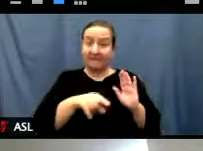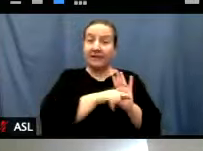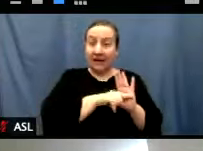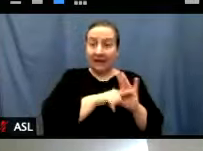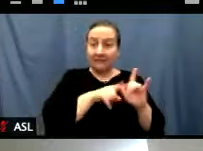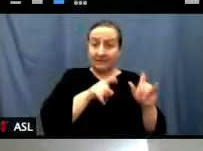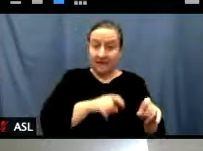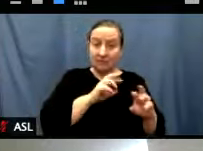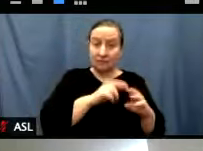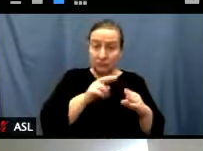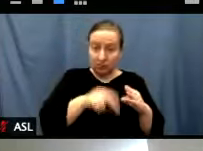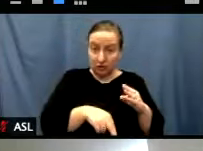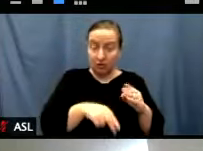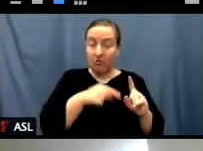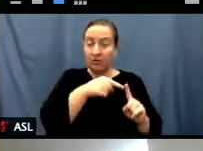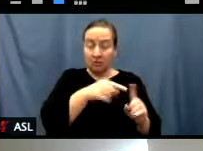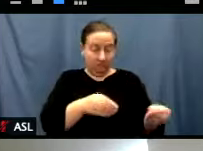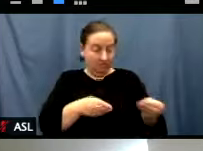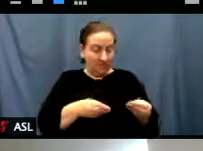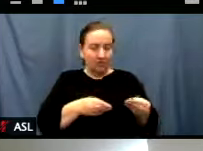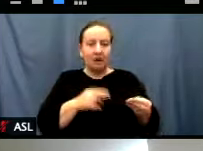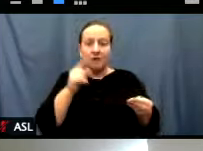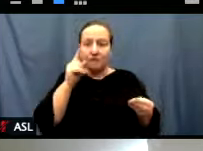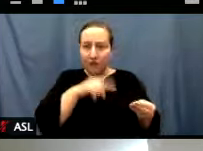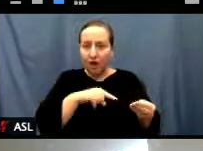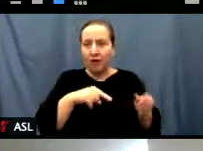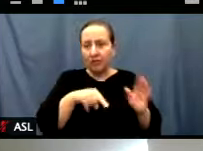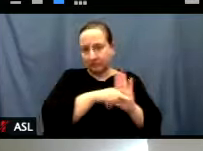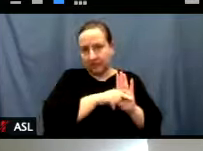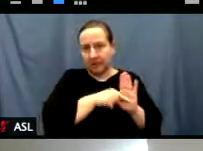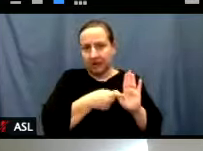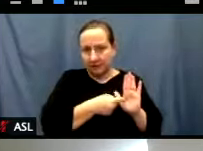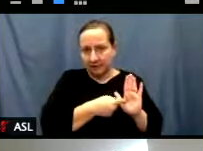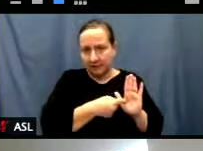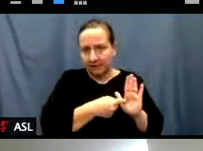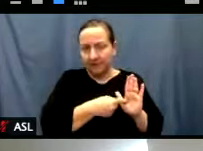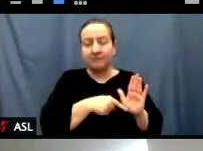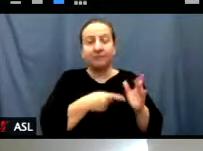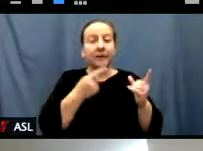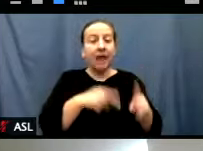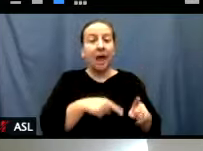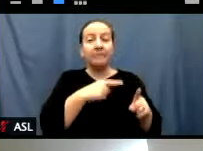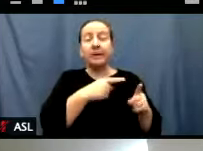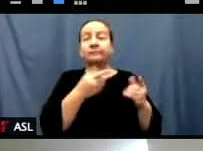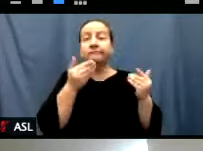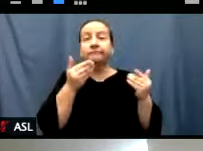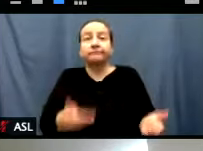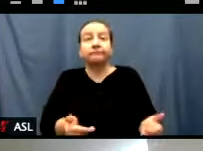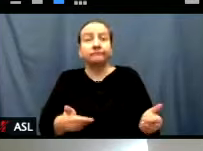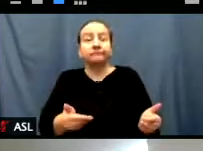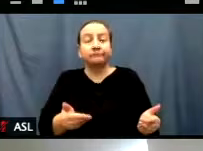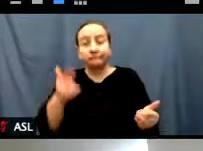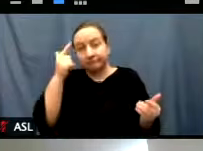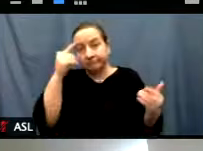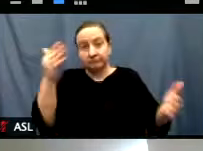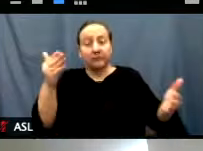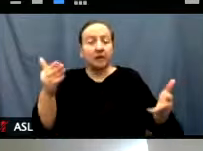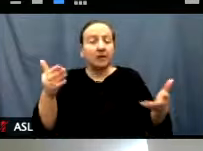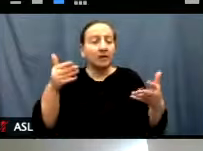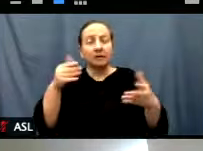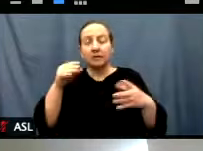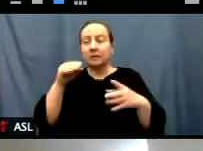result and it ends up being a false negative result. And because of that, they potentially go on to expose